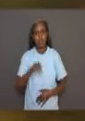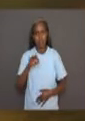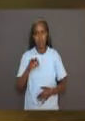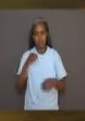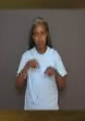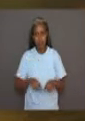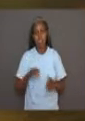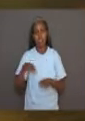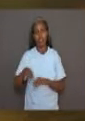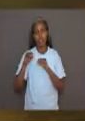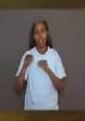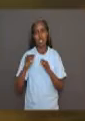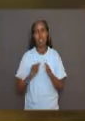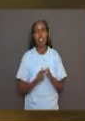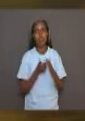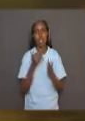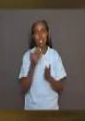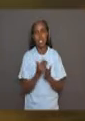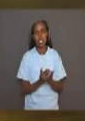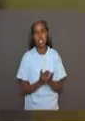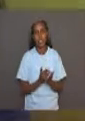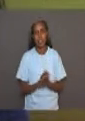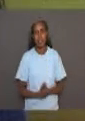students. Let us begin the lesson.